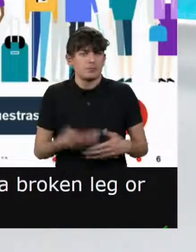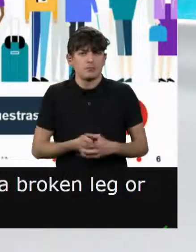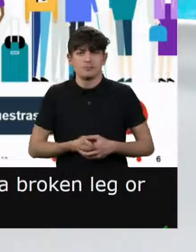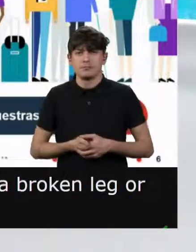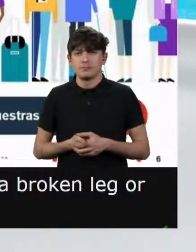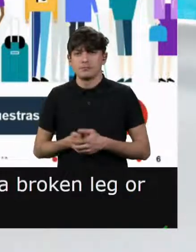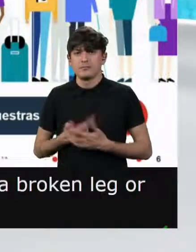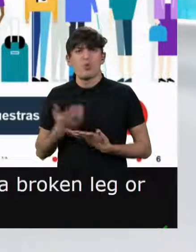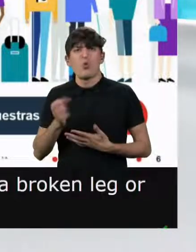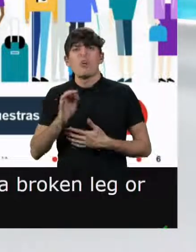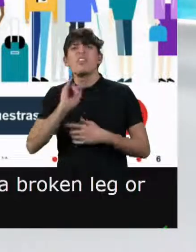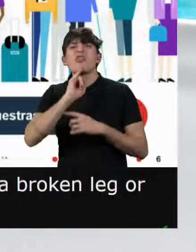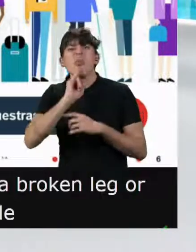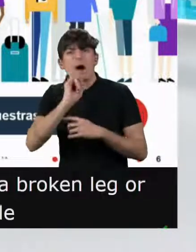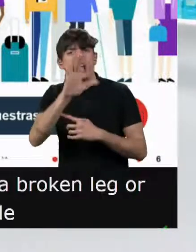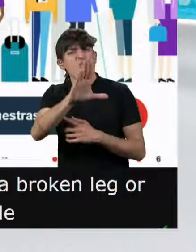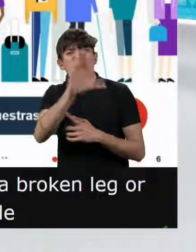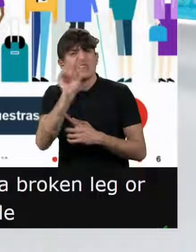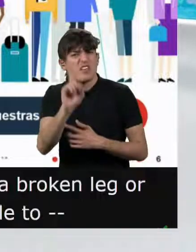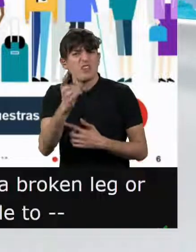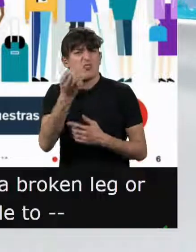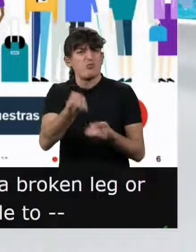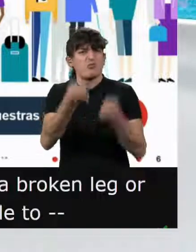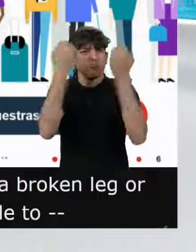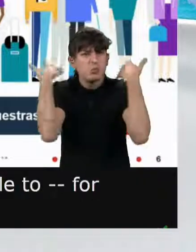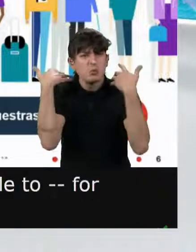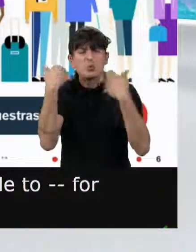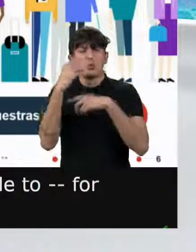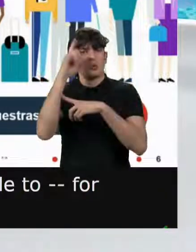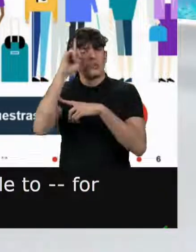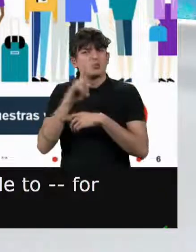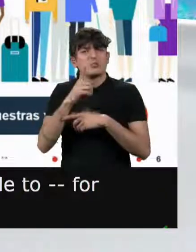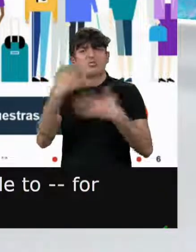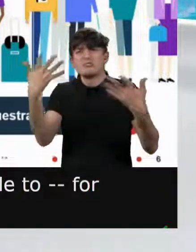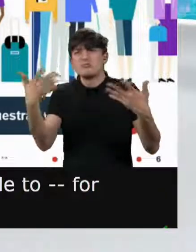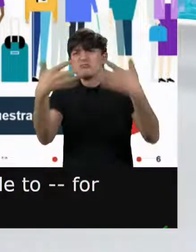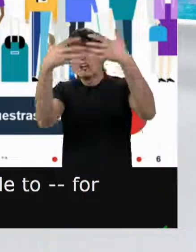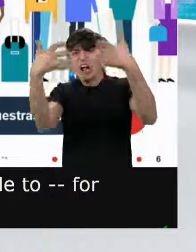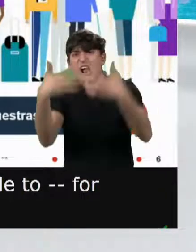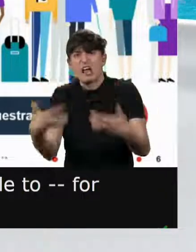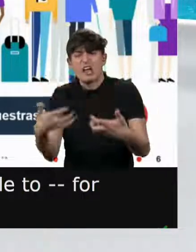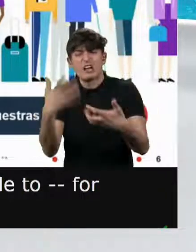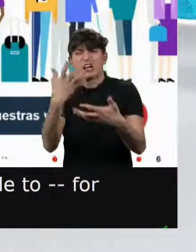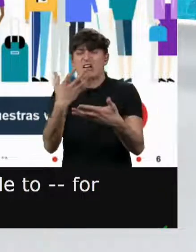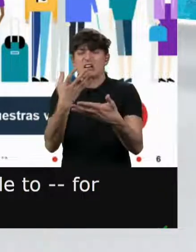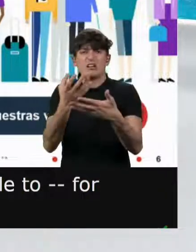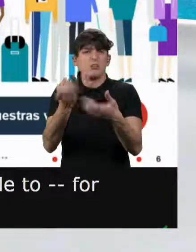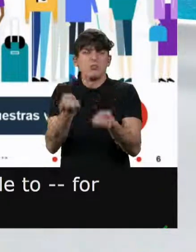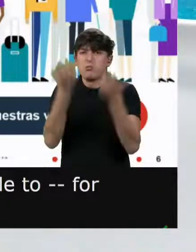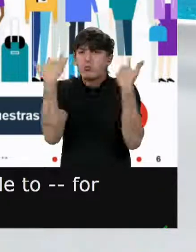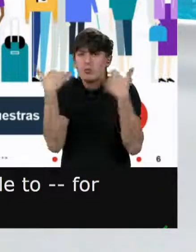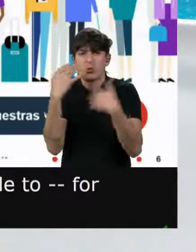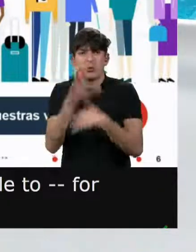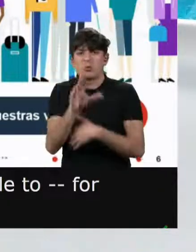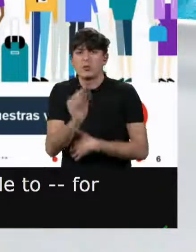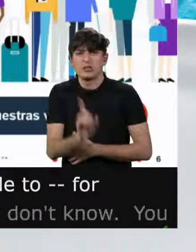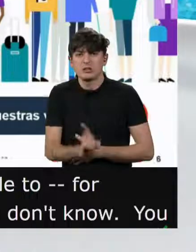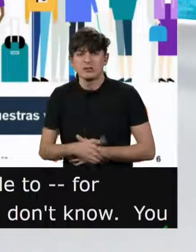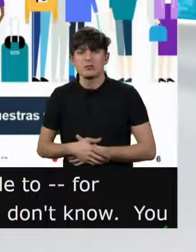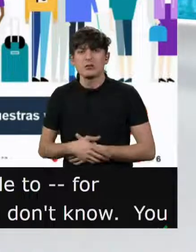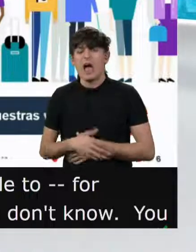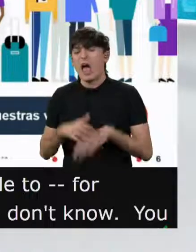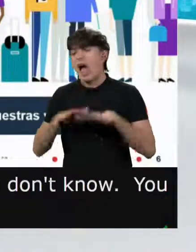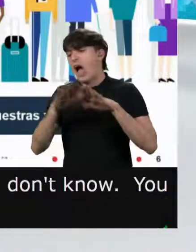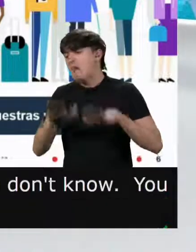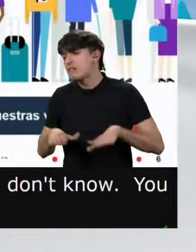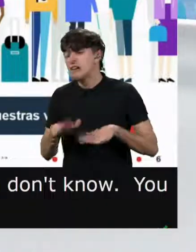for example, not understanding the language. So you don't know, can't read the signs, for example. You're in another